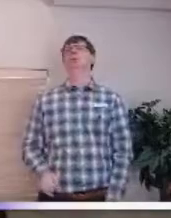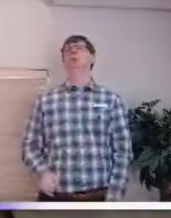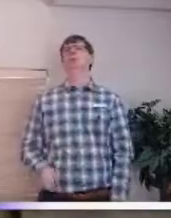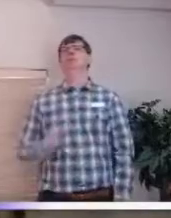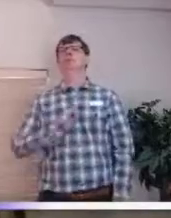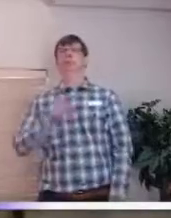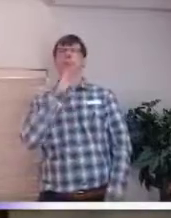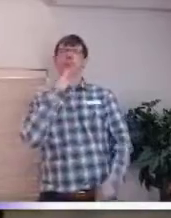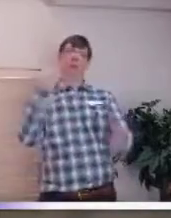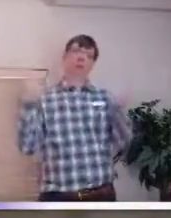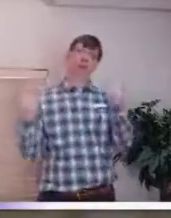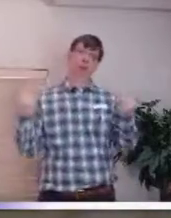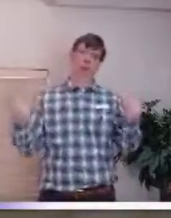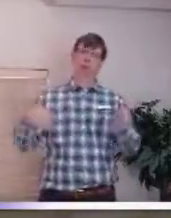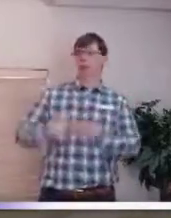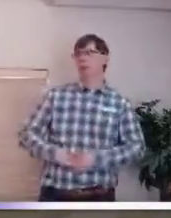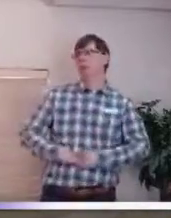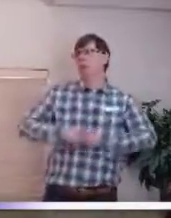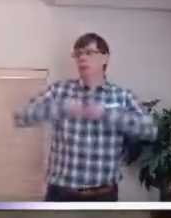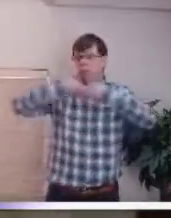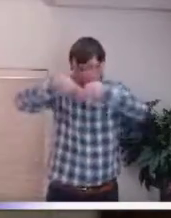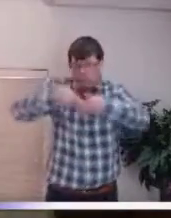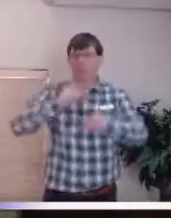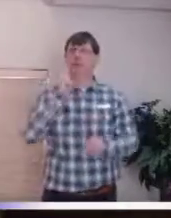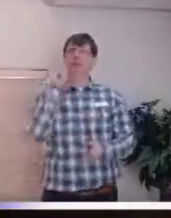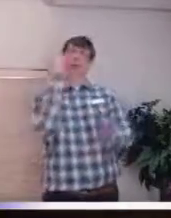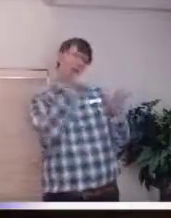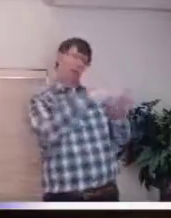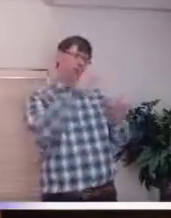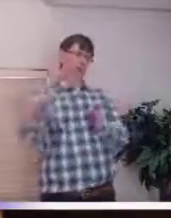But what's waiting to be birthed as a result of that?